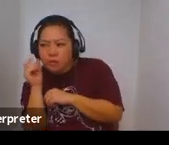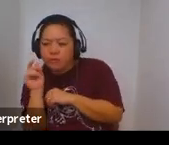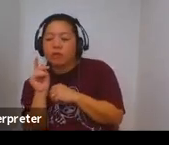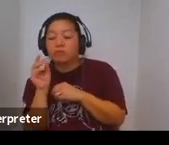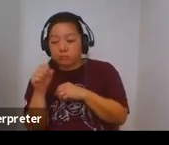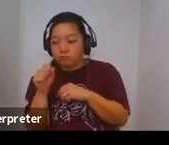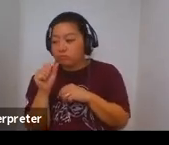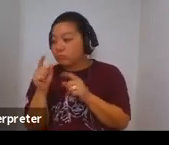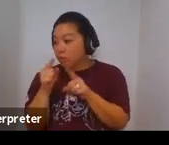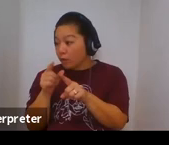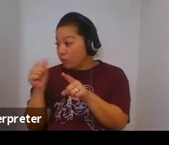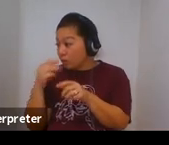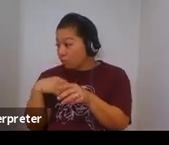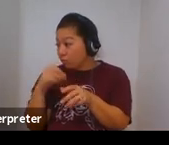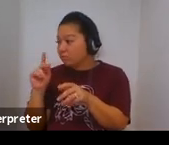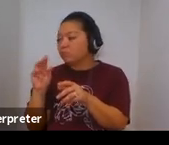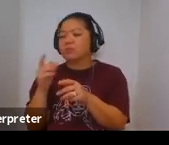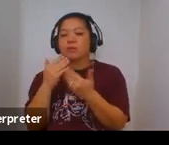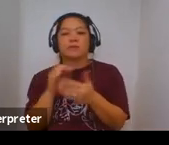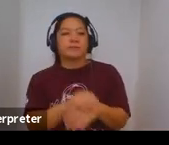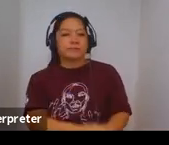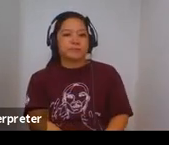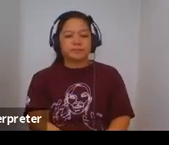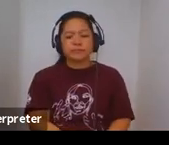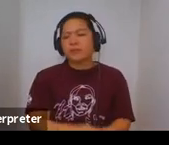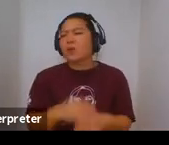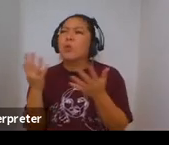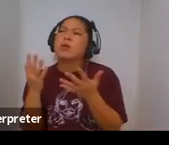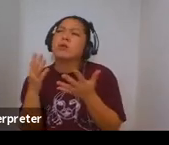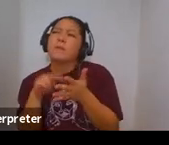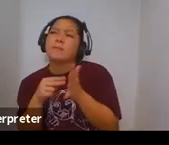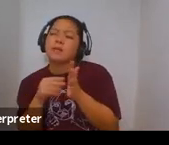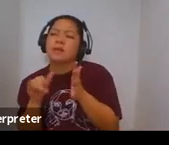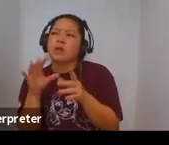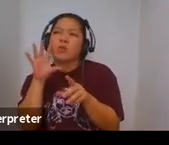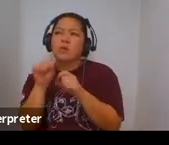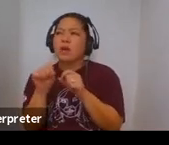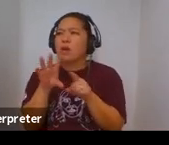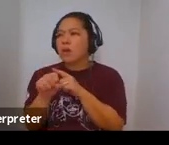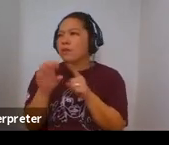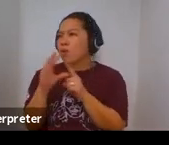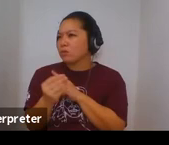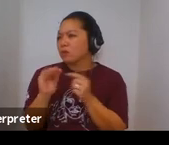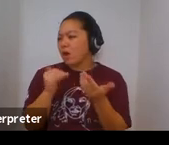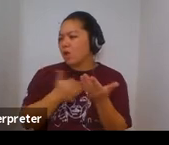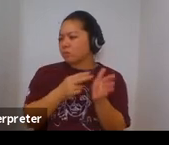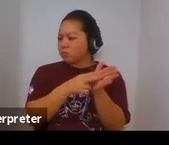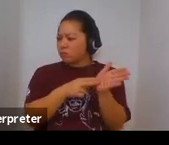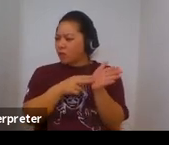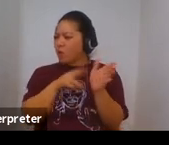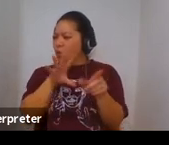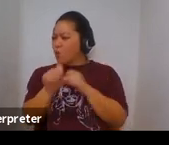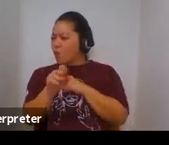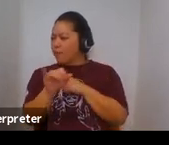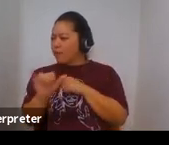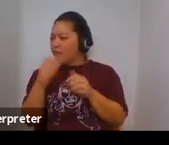Good point. Also, are you hungry? No, okay, thank you. I can eat one. But what do you mean rape culture? Our culture labels rape as bad. I don't see a lot of